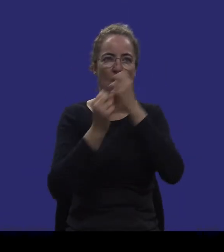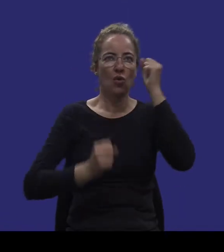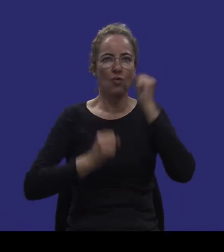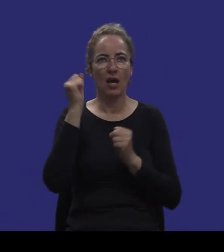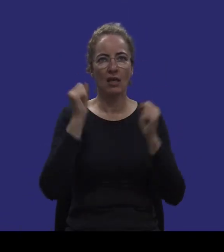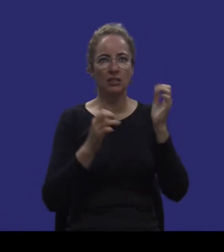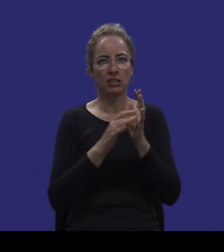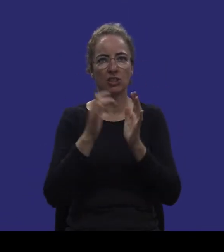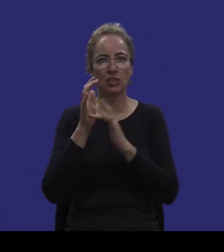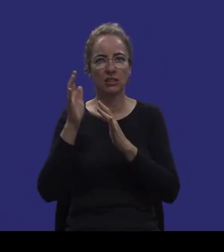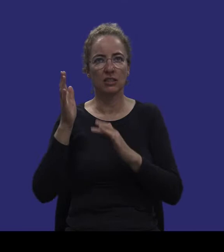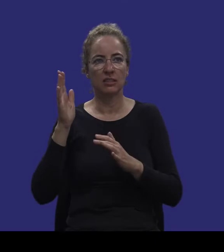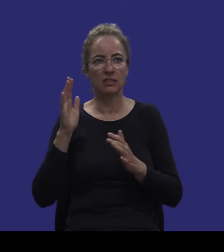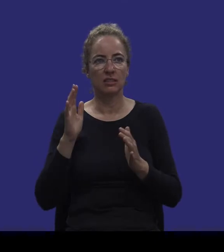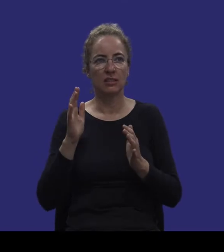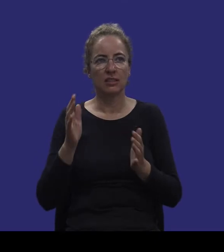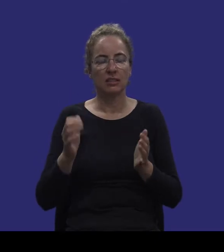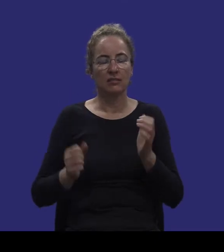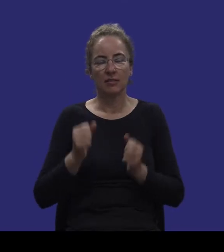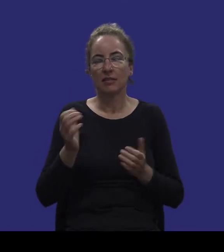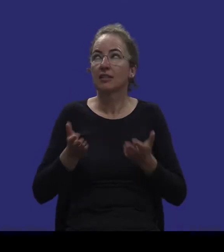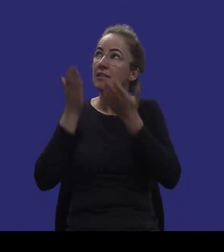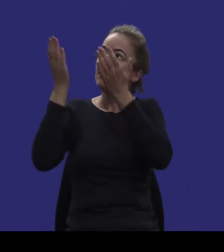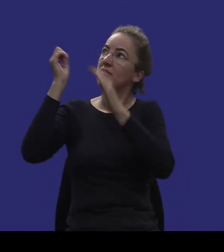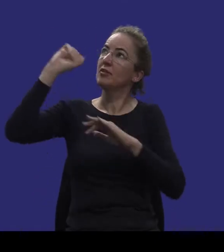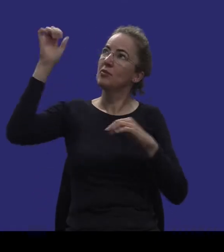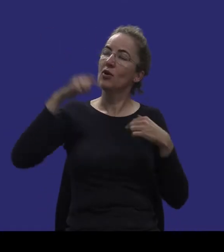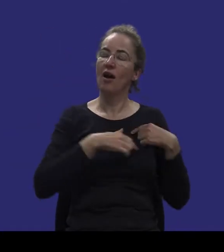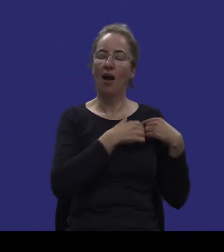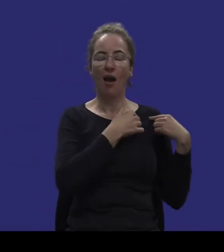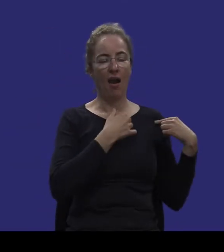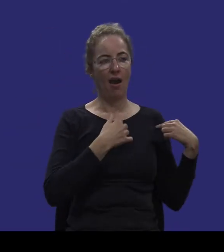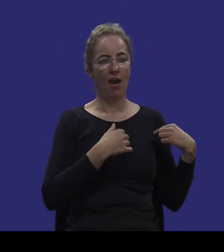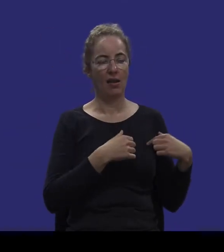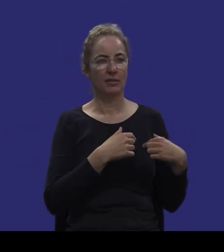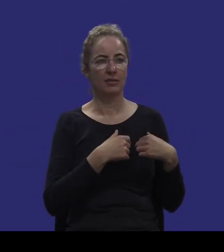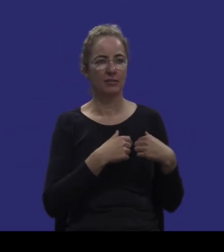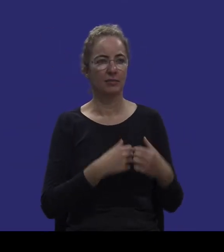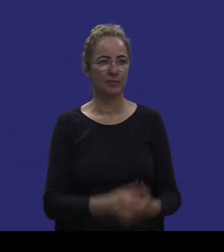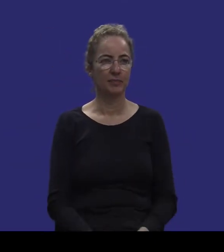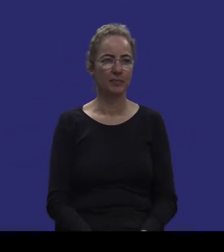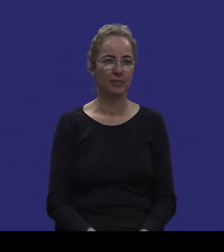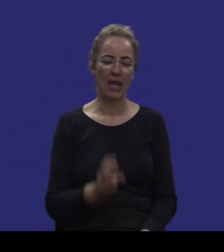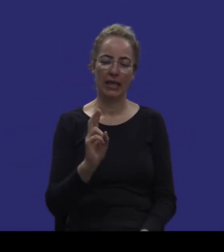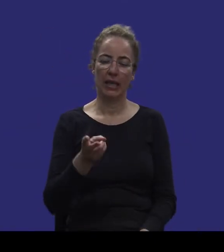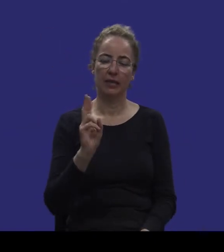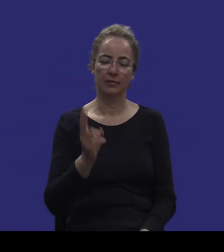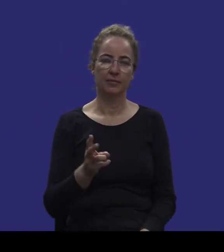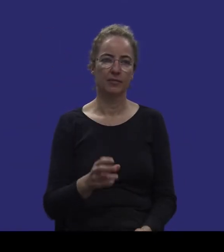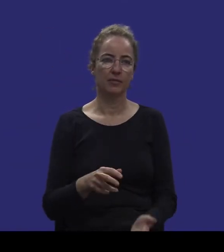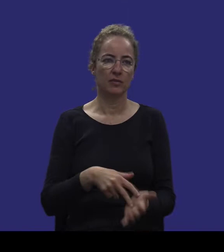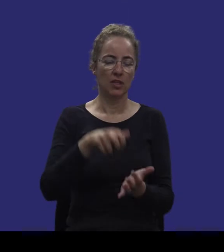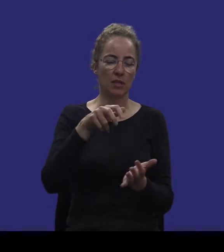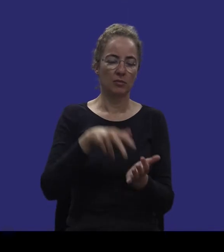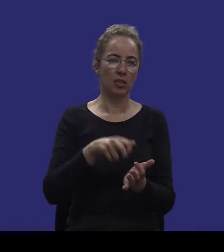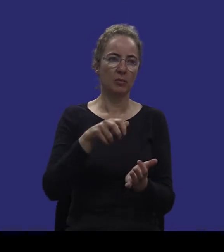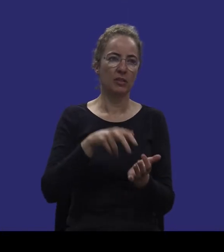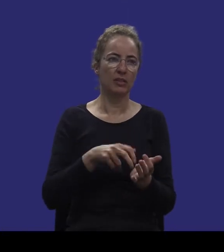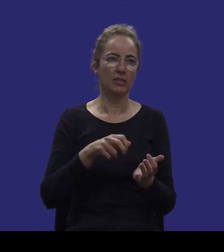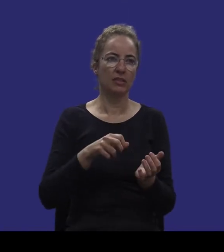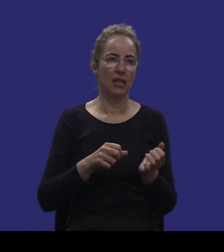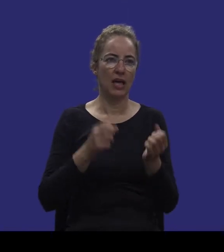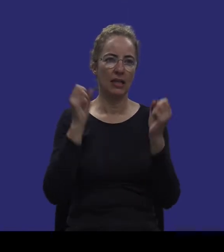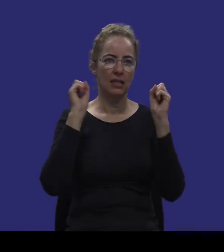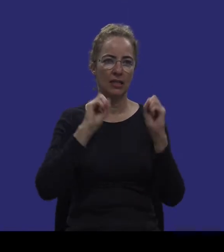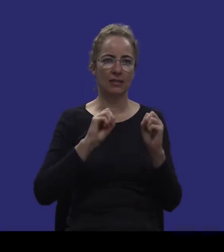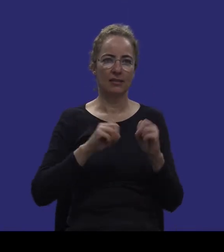dark. Run to Jesus, give him your heart. One more time. Jump, jump, jump